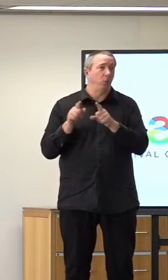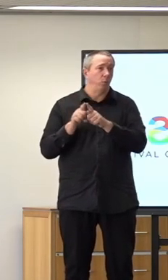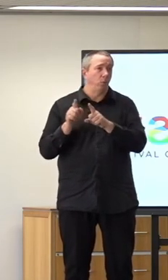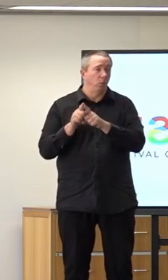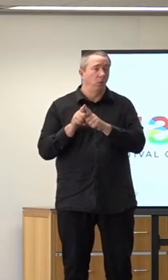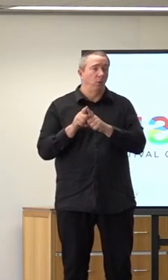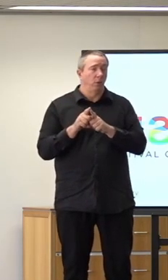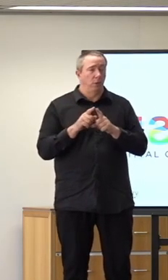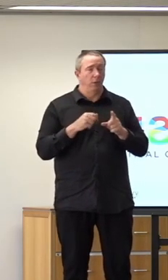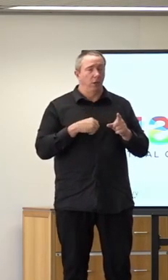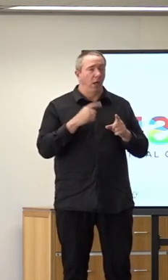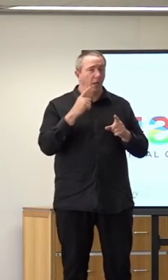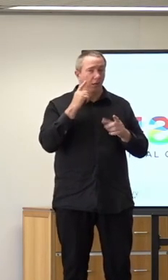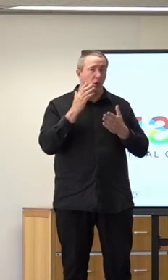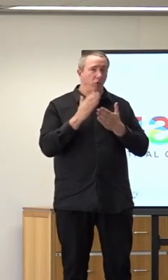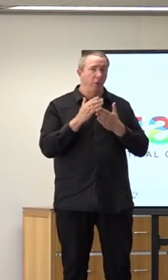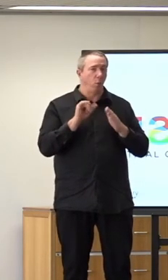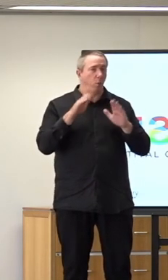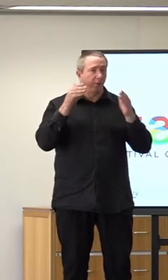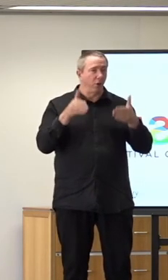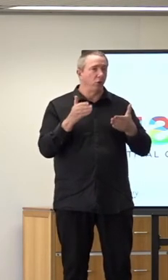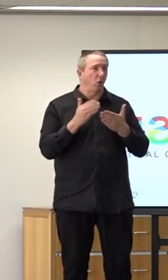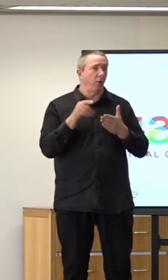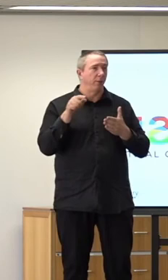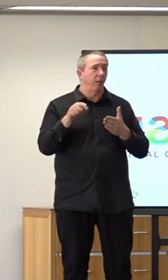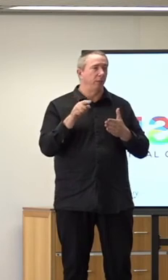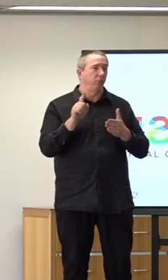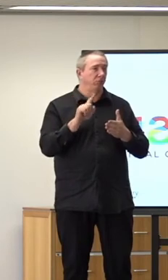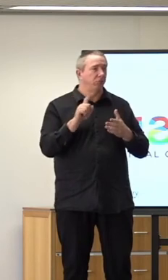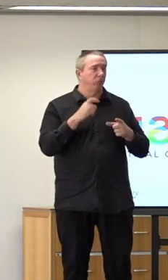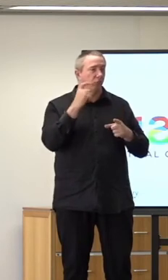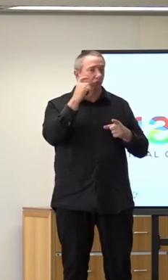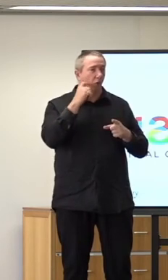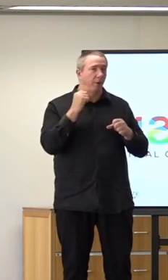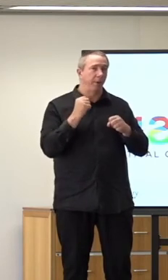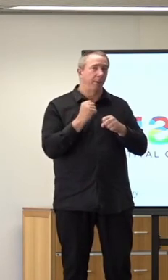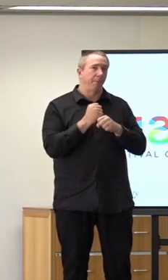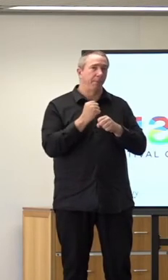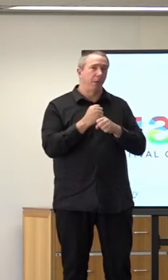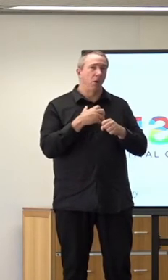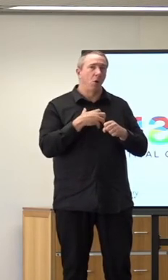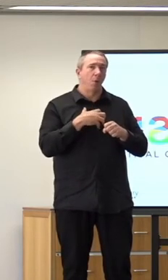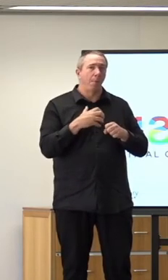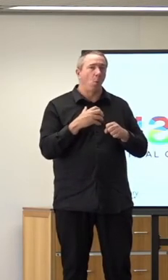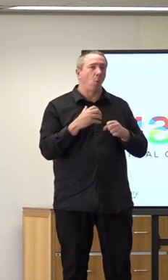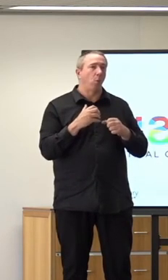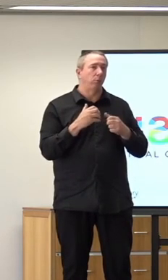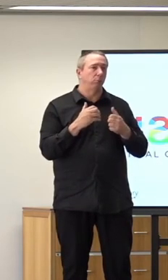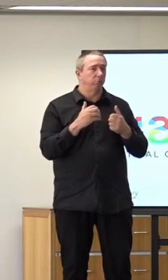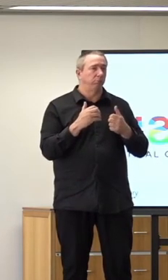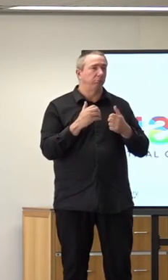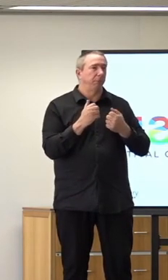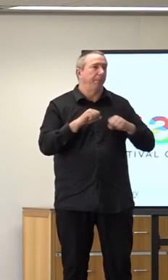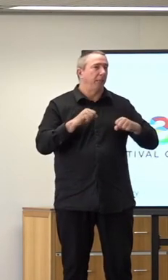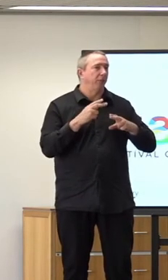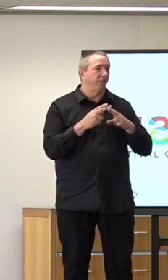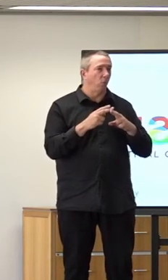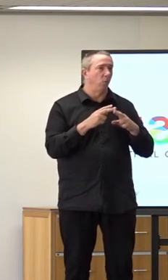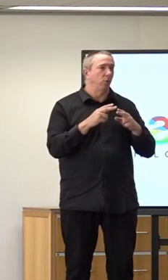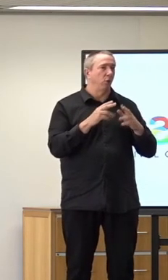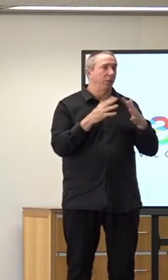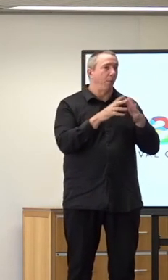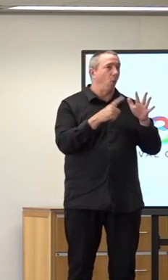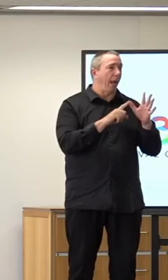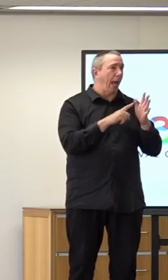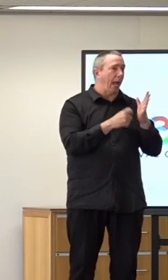really, a lot of what we're focusing on is really trying to make more room for Western Australian artists at the gallery as well at each